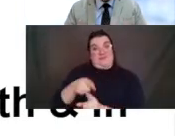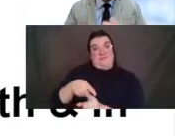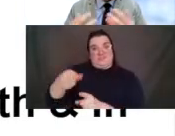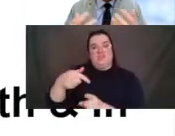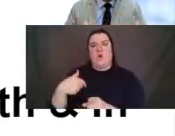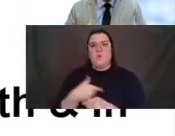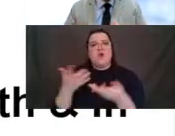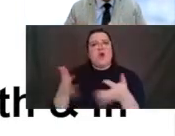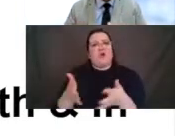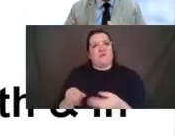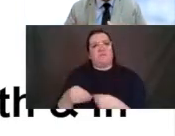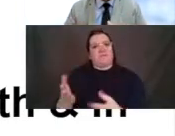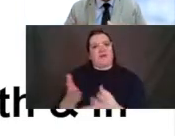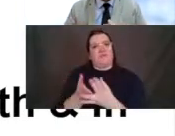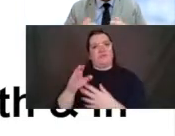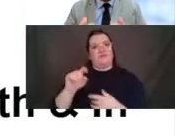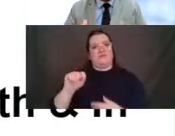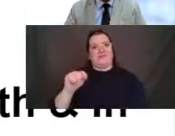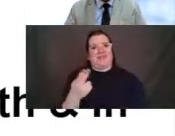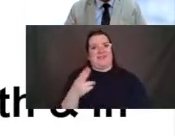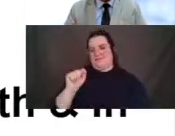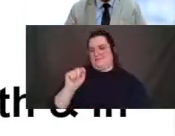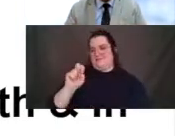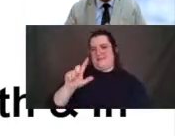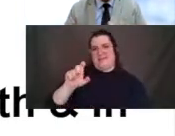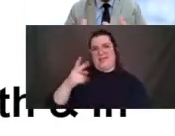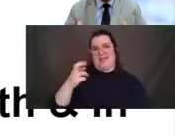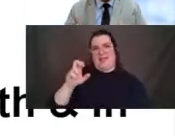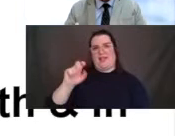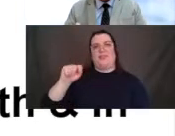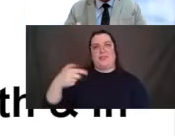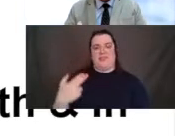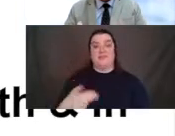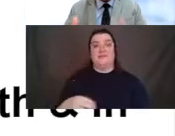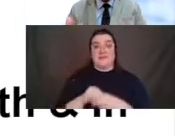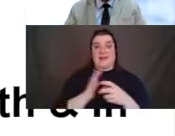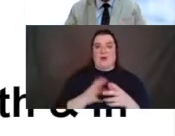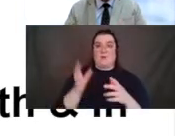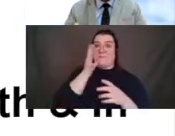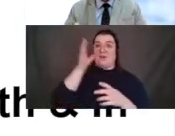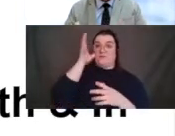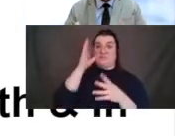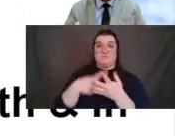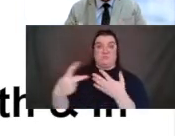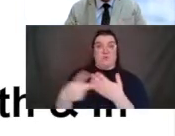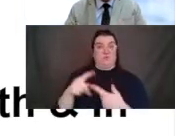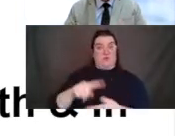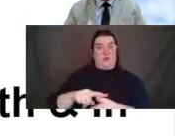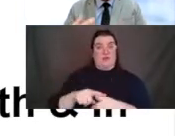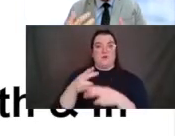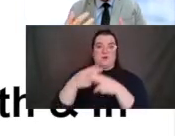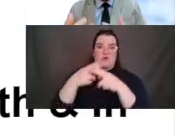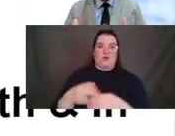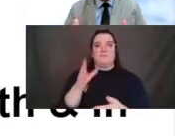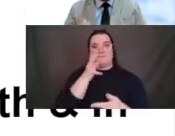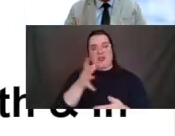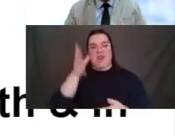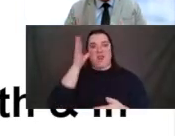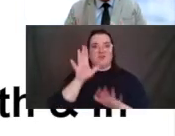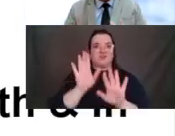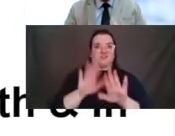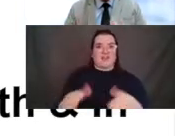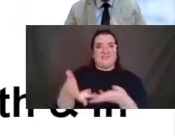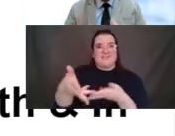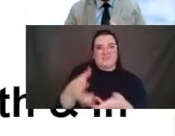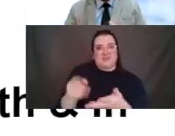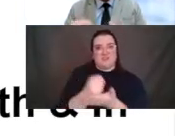telehealth. And that was happening within one of our parenting programs. So we have a parenting program called Parent-Child Interaction Therapy, where it was a live